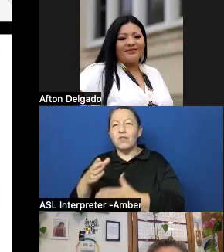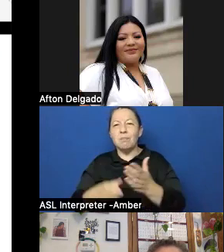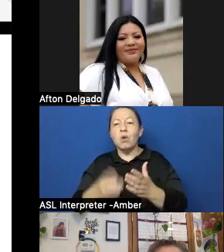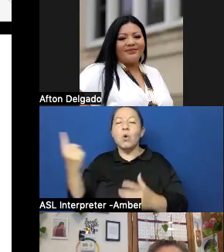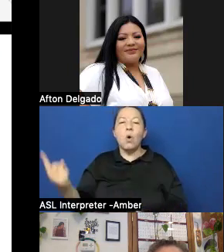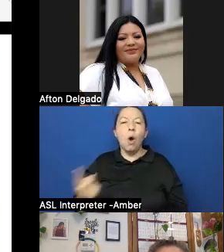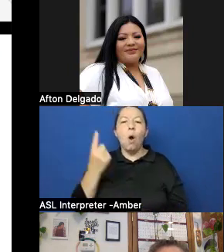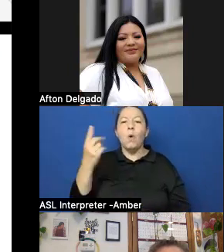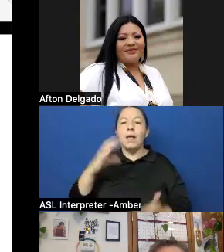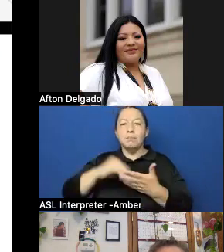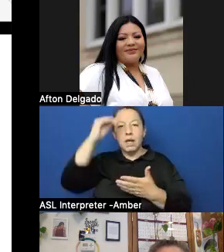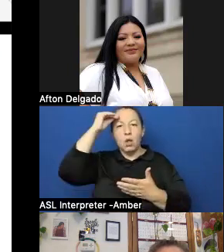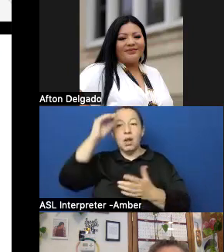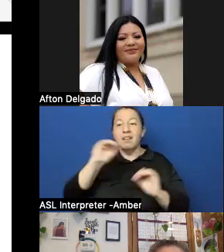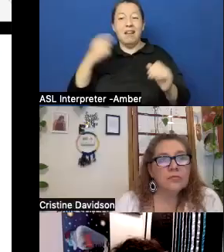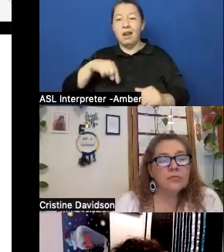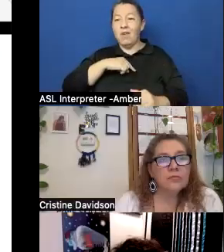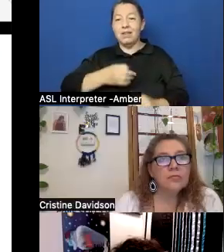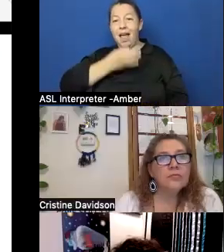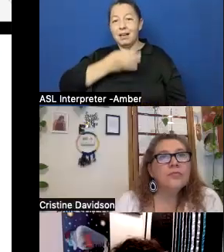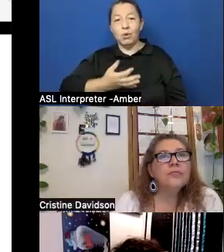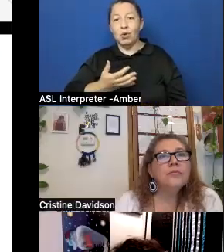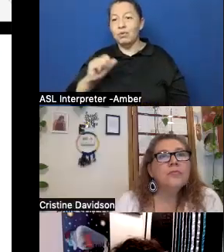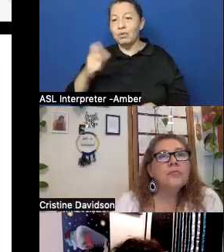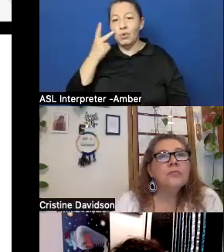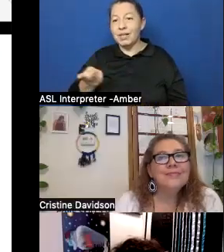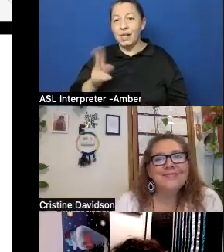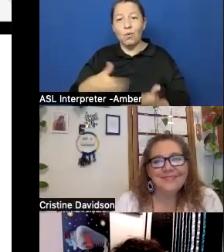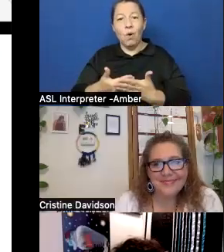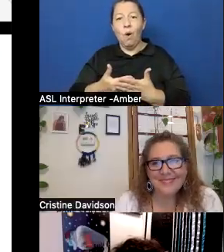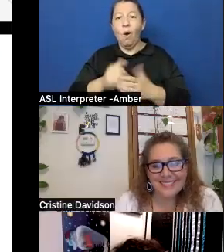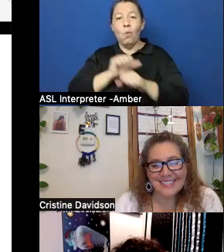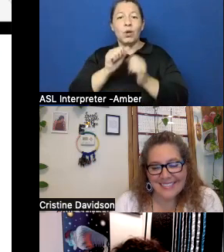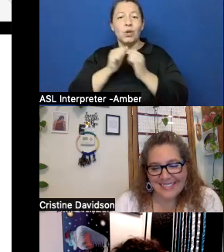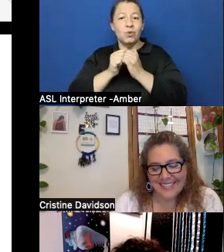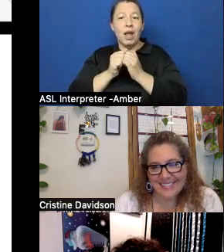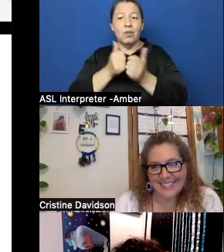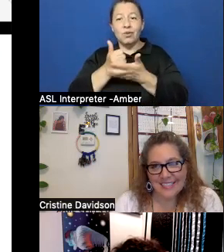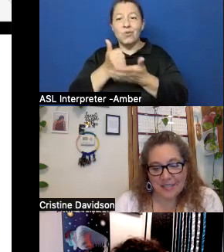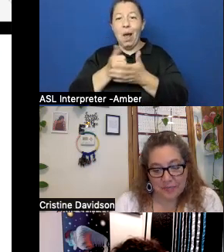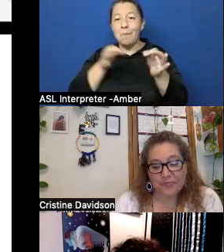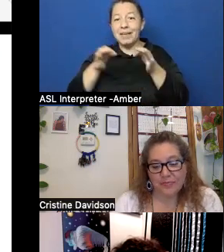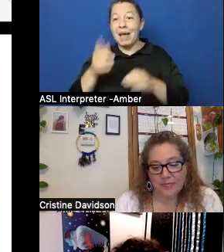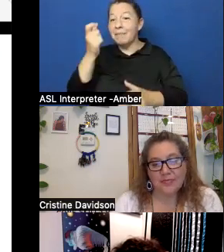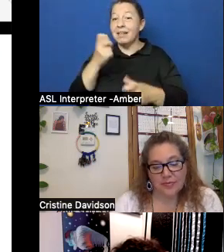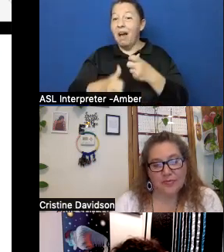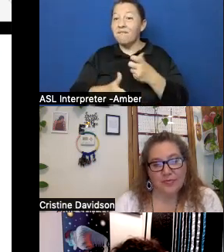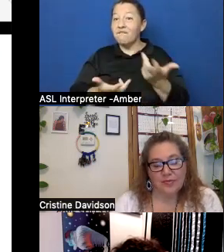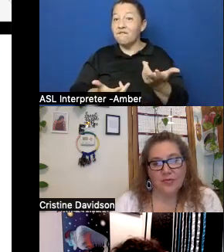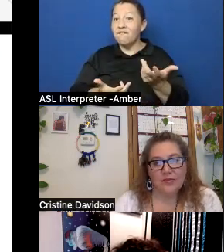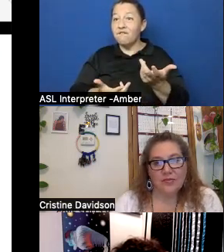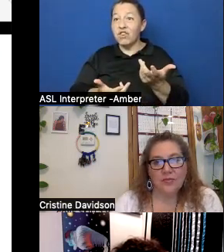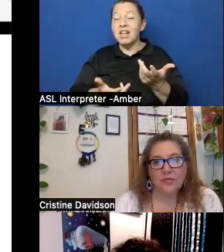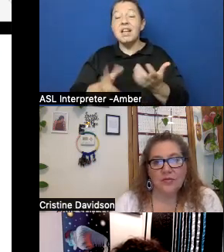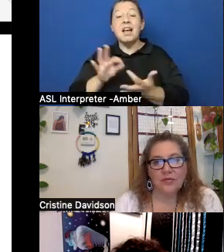be learning, right? Like none of us are experts. I mean, you can see we're all kind of teaming up together to help explain because it's difficult. And especially